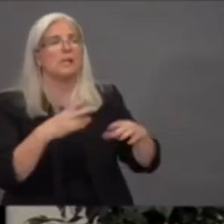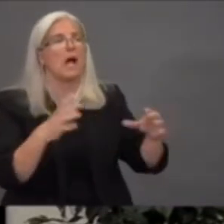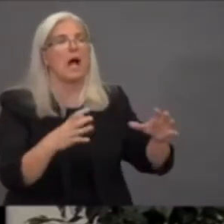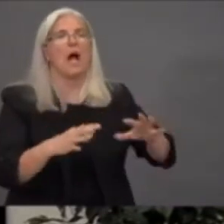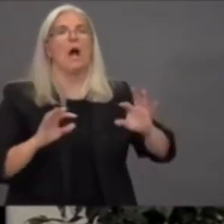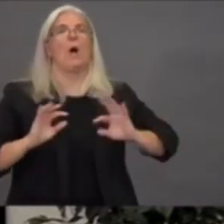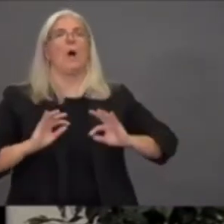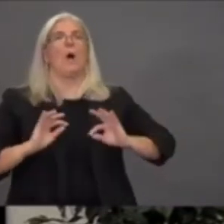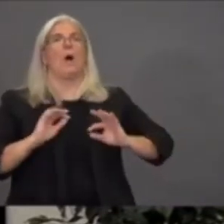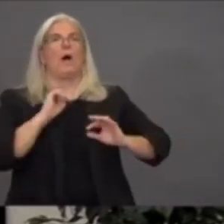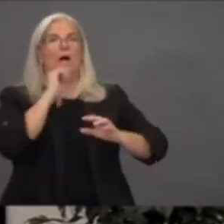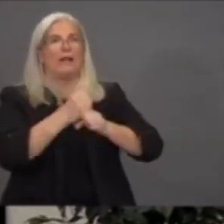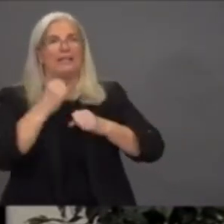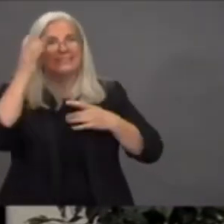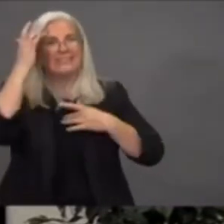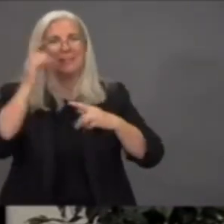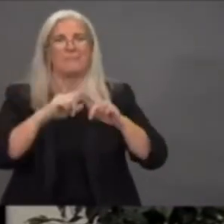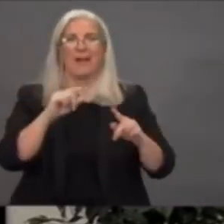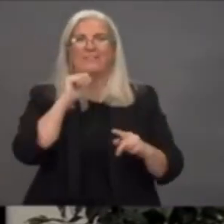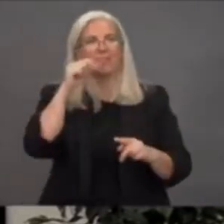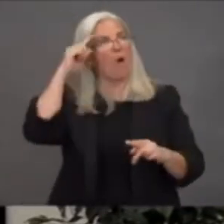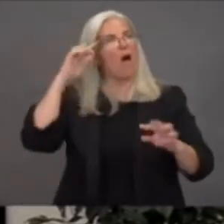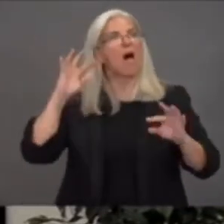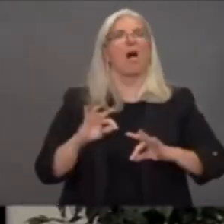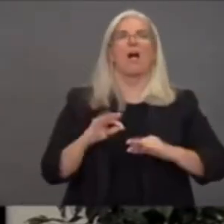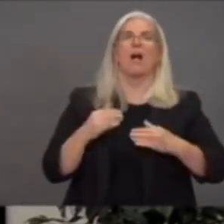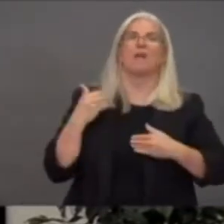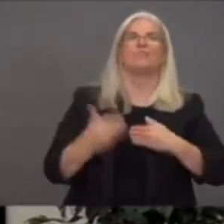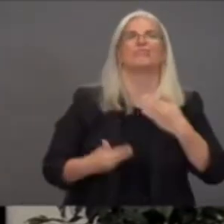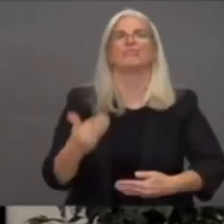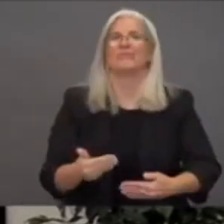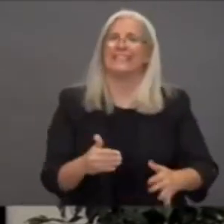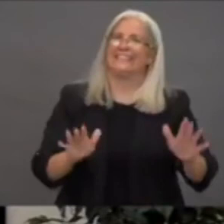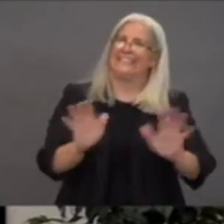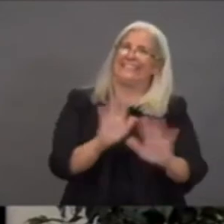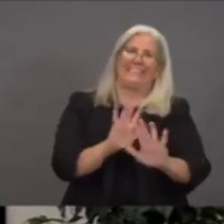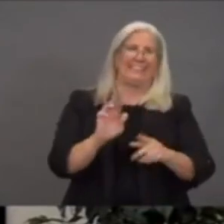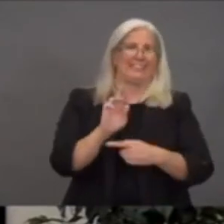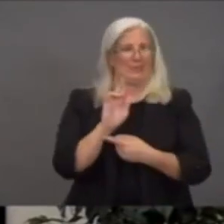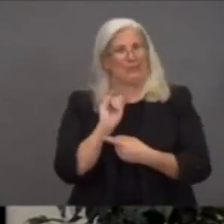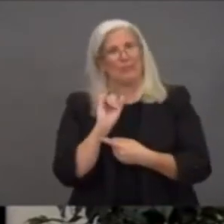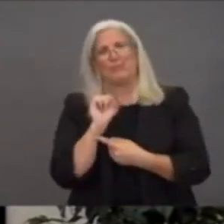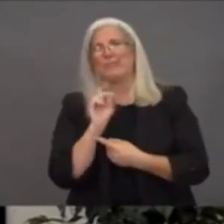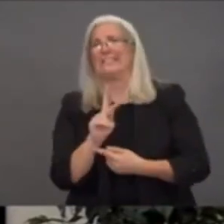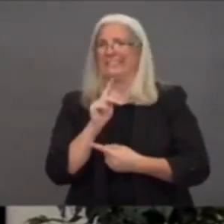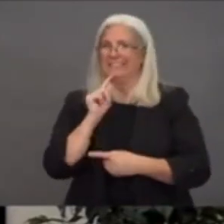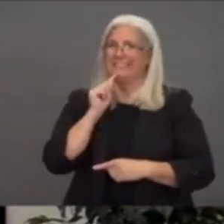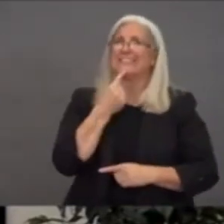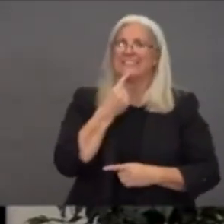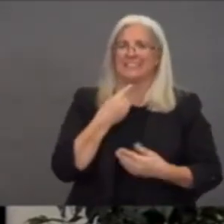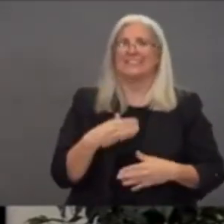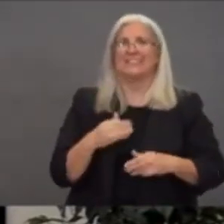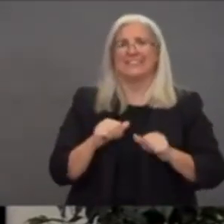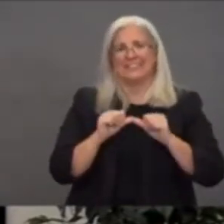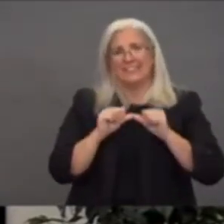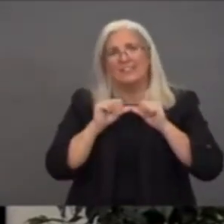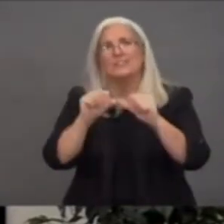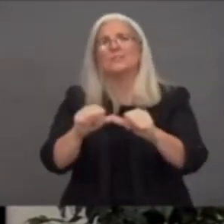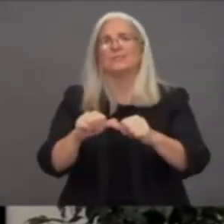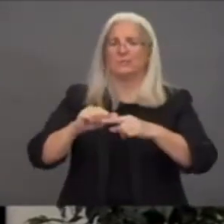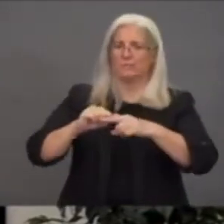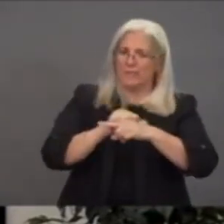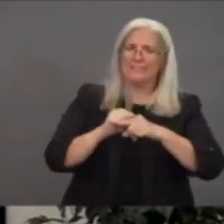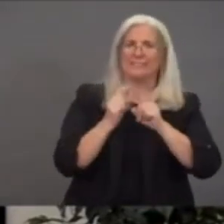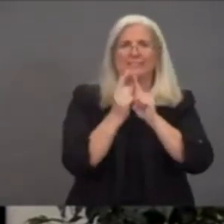on luck. It's better if you can, you know, try to, as much as possible, consistently practice the combination of as many of the